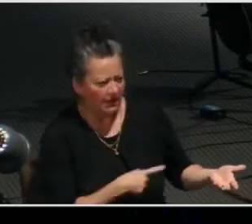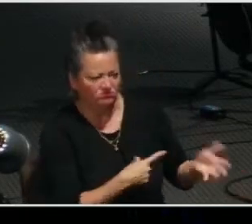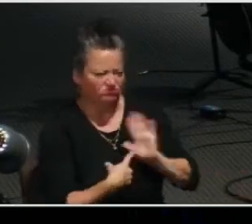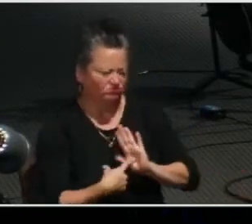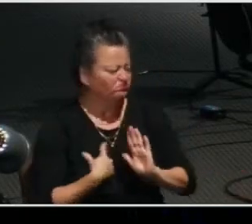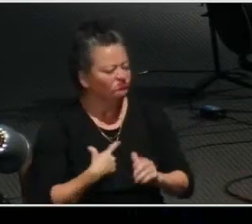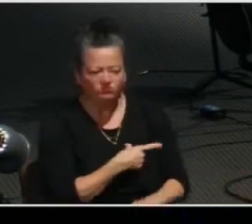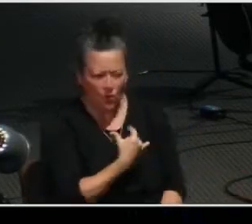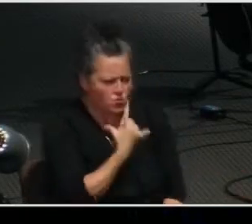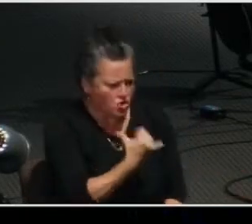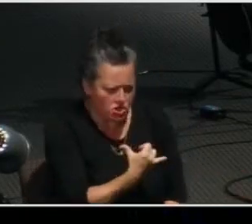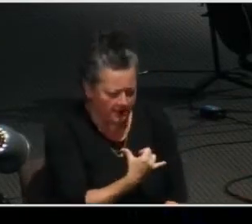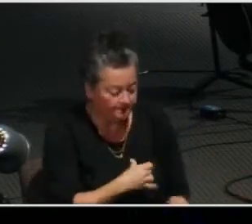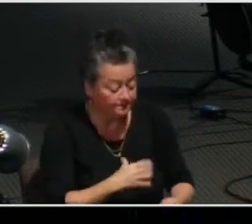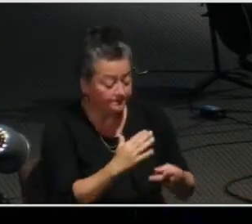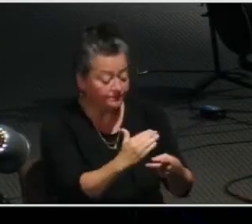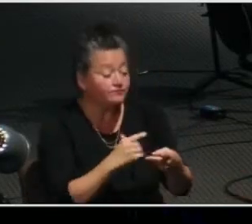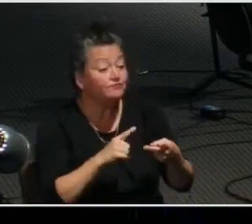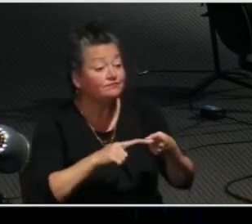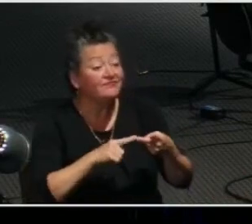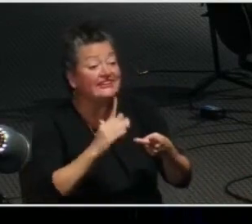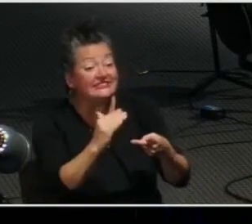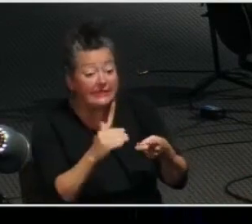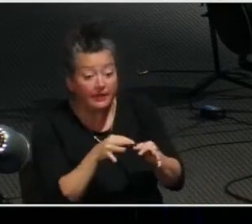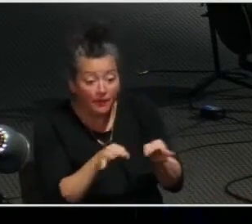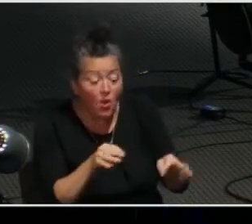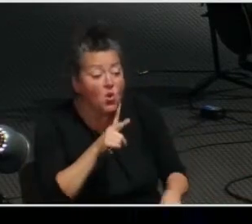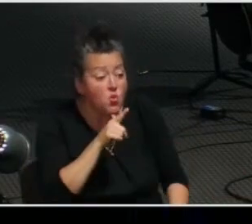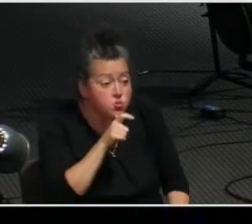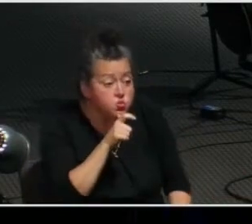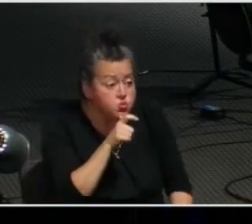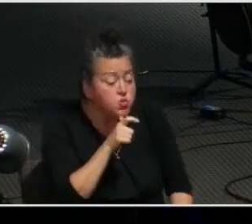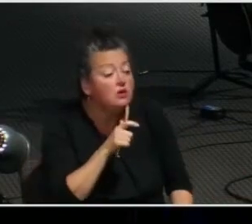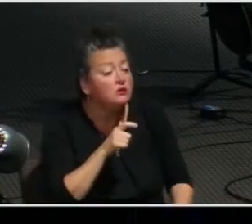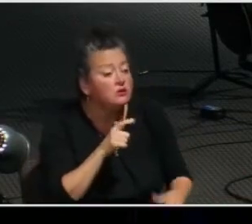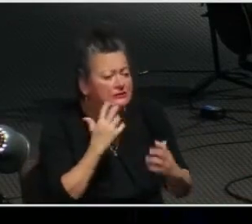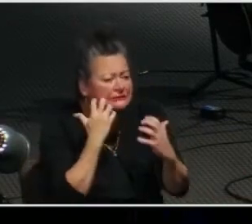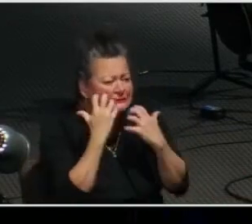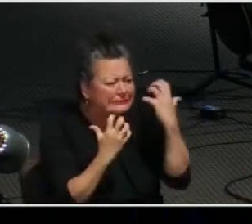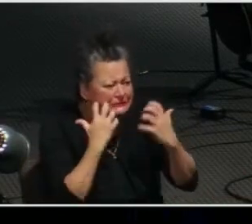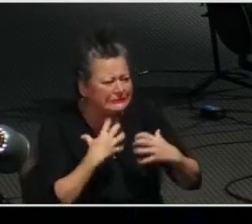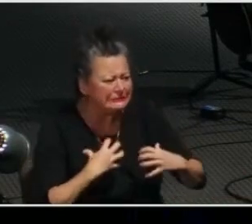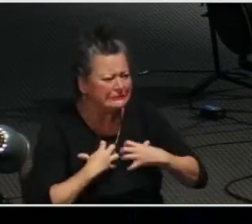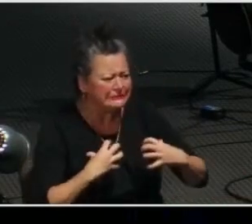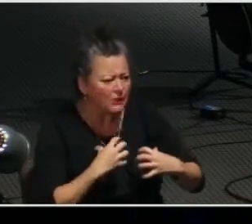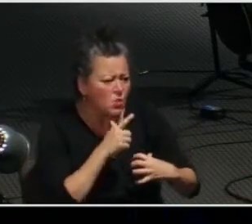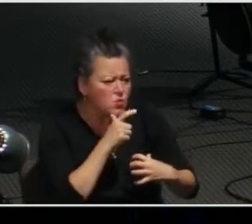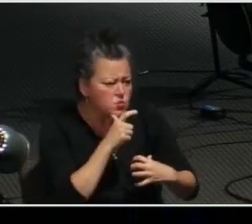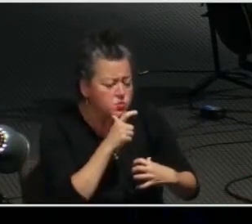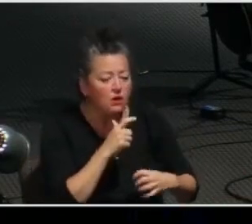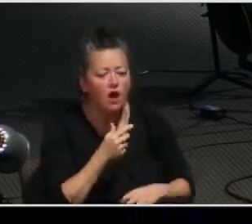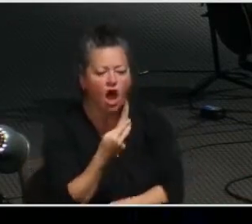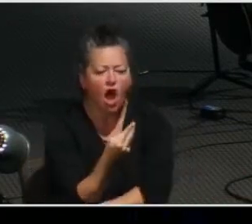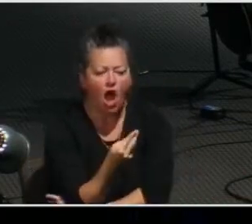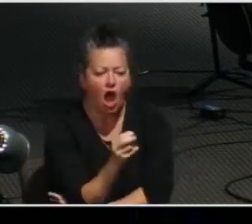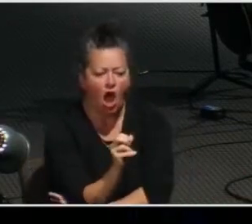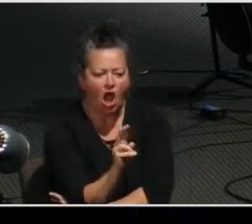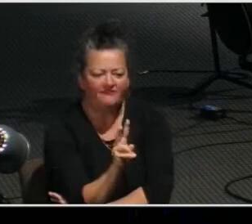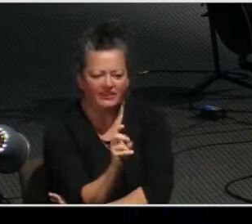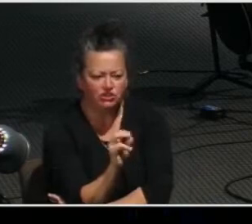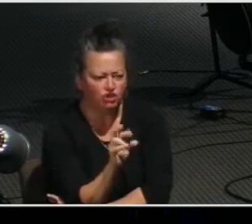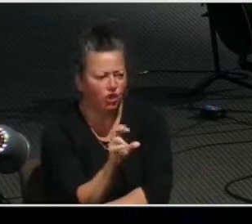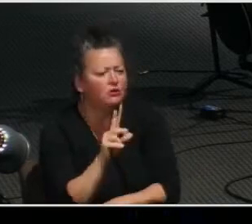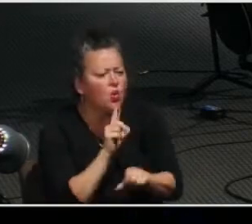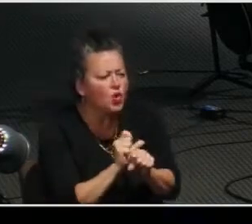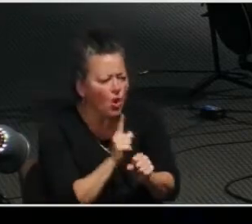is the harvesters who cry out. And notice who the harvesters cry out to: the